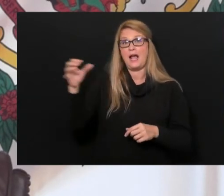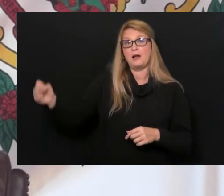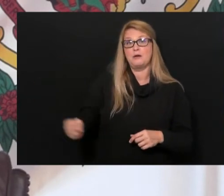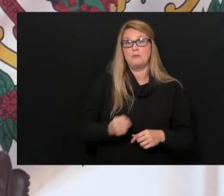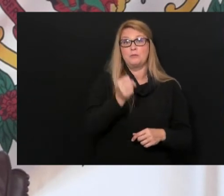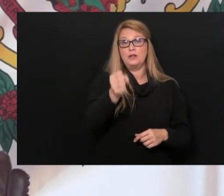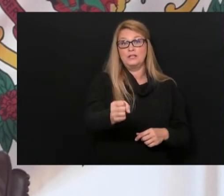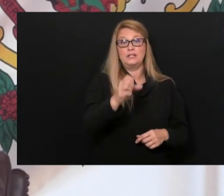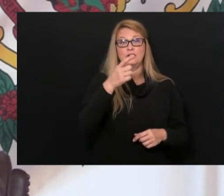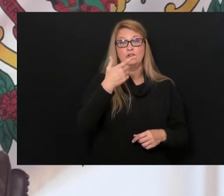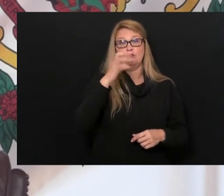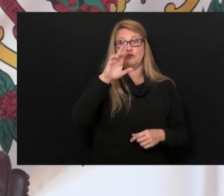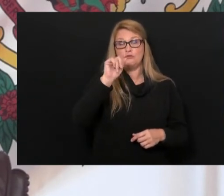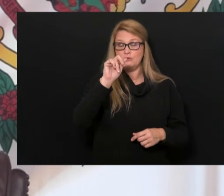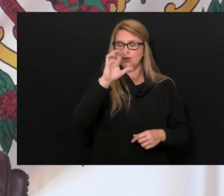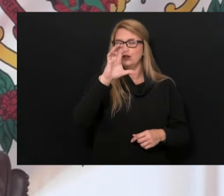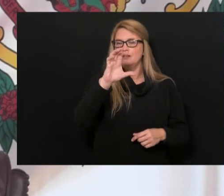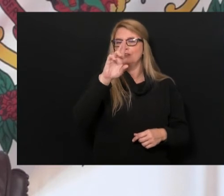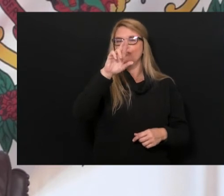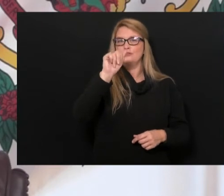Crane as our new adjutant